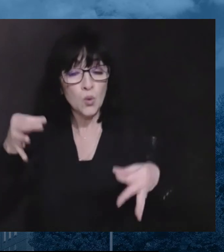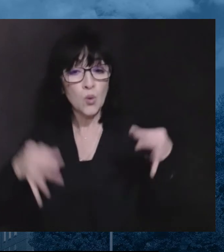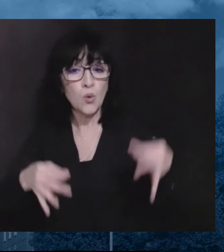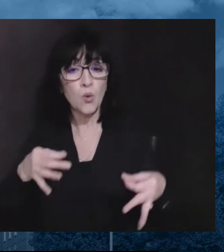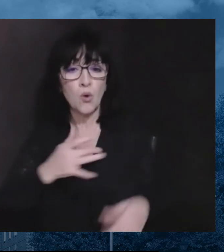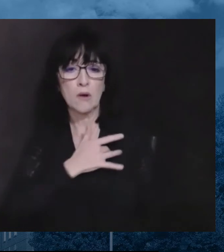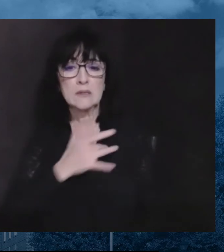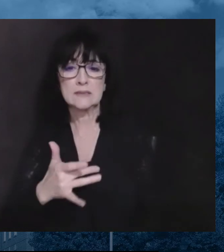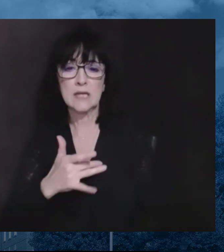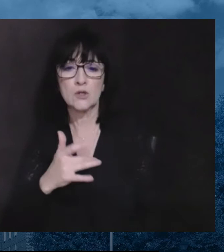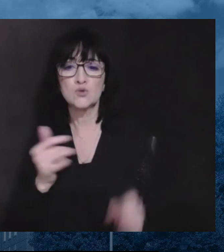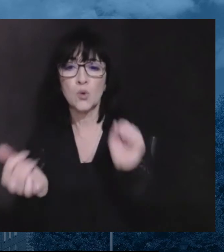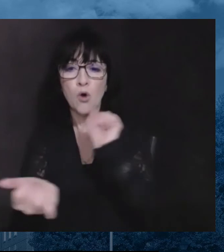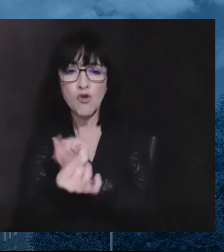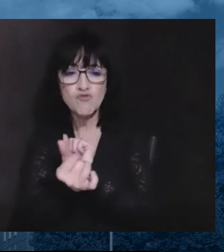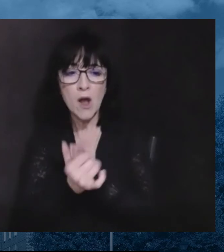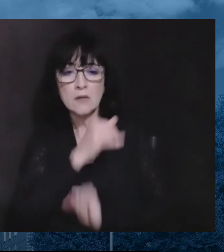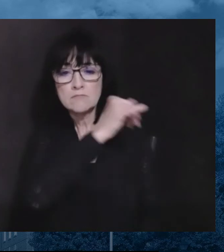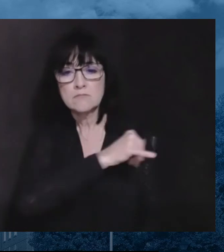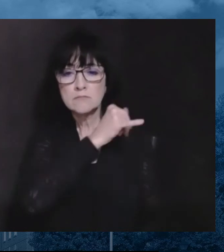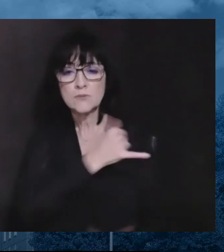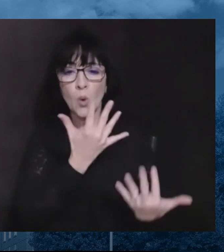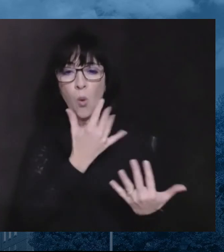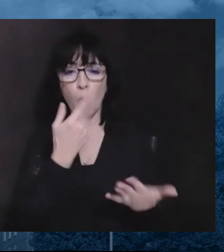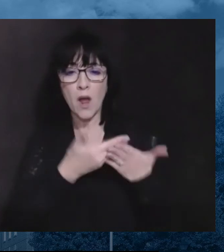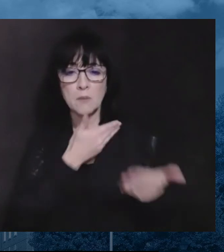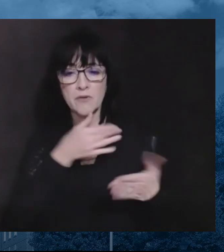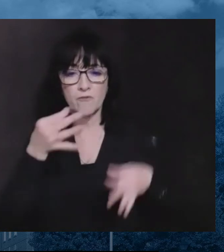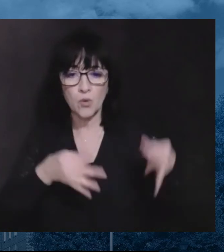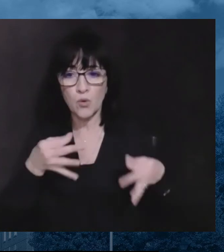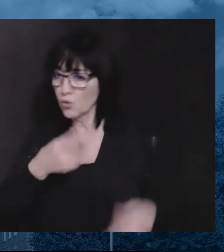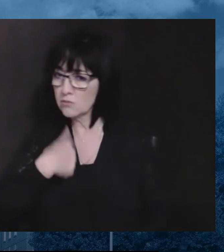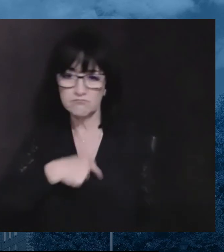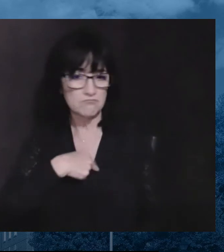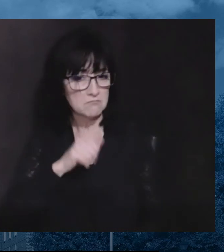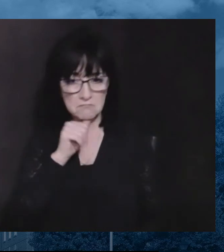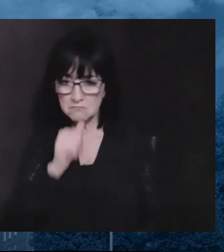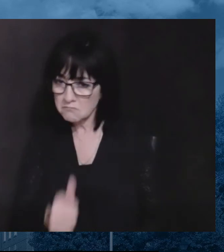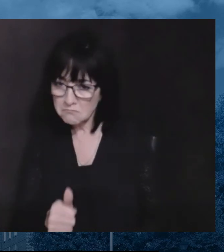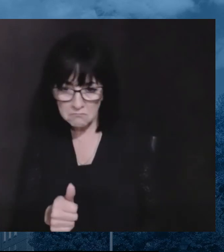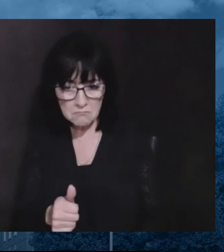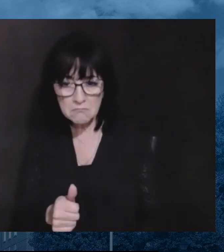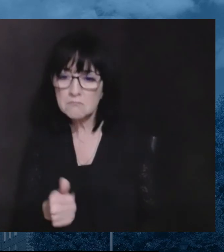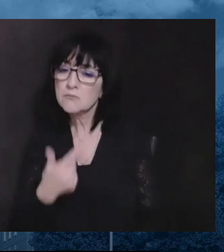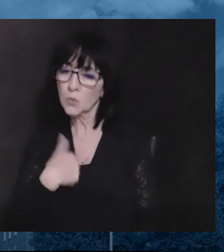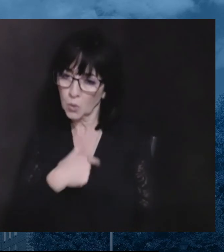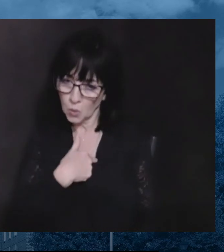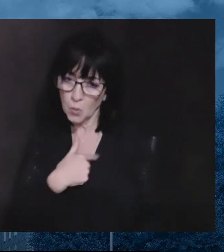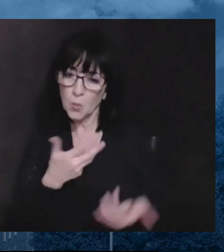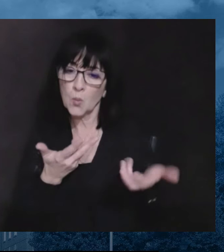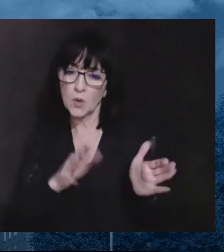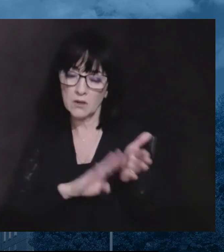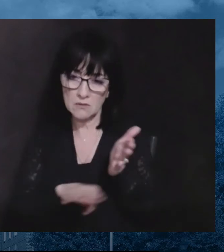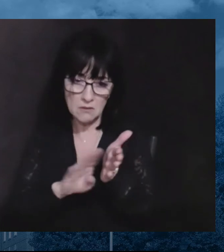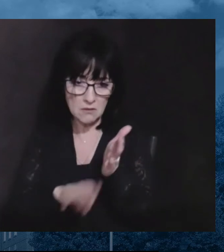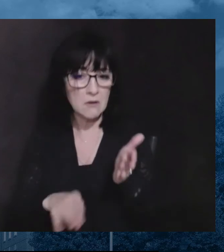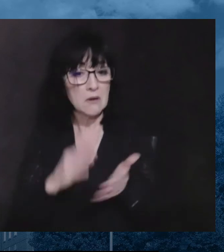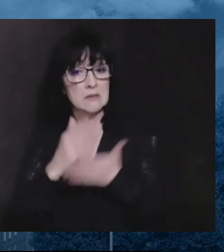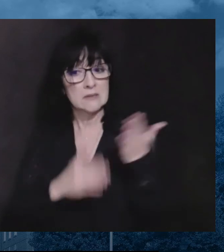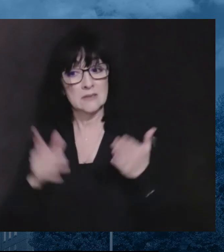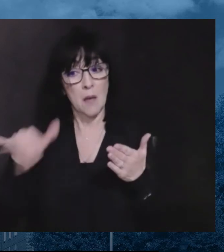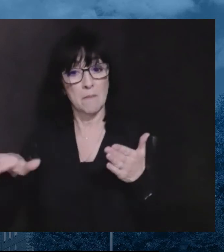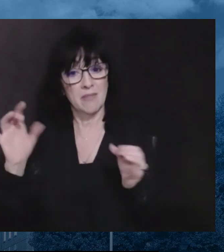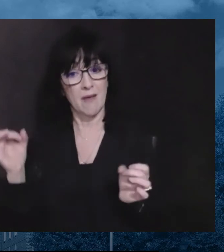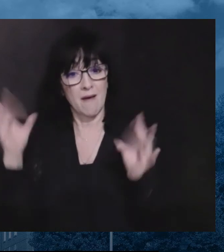some communities, in my view, with respect to the violence that we're seeing on the street. The